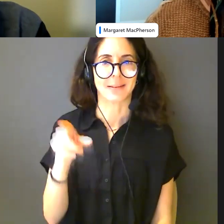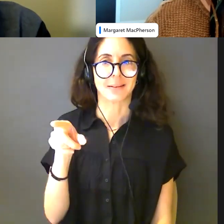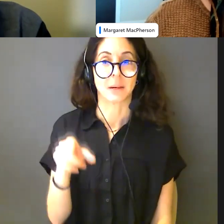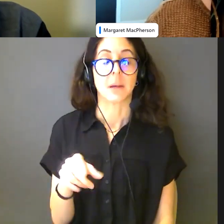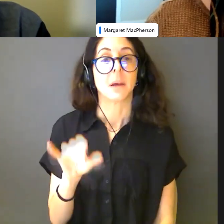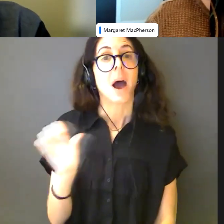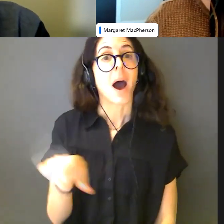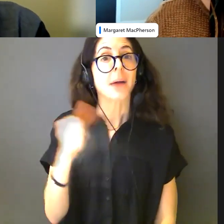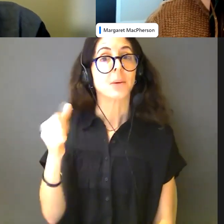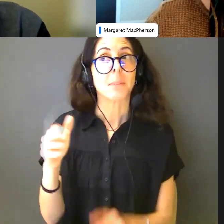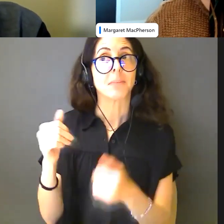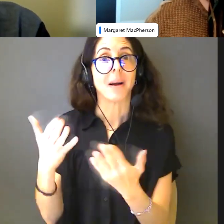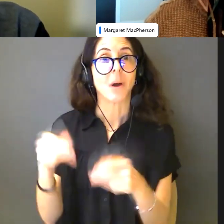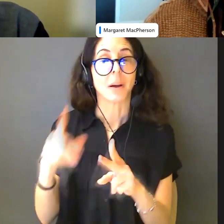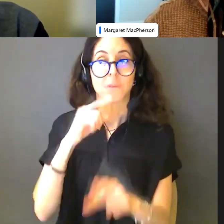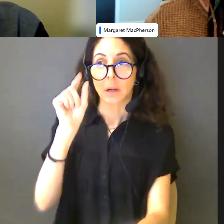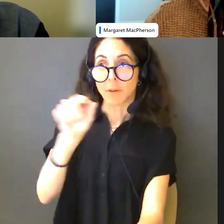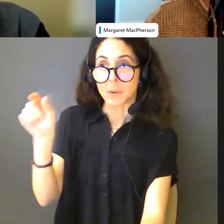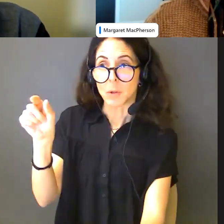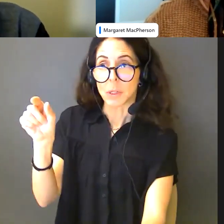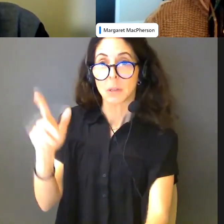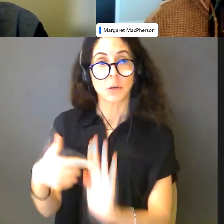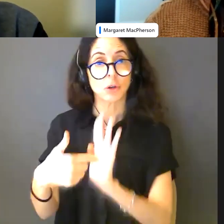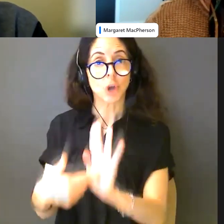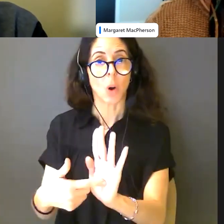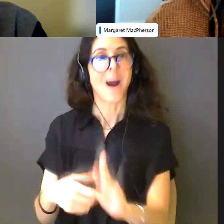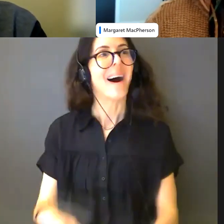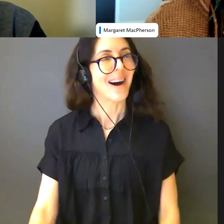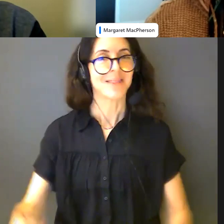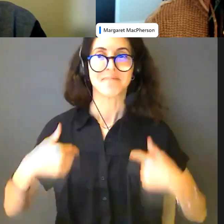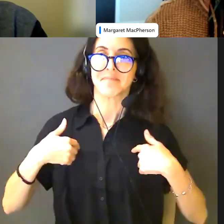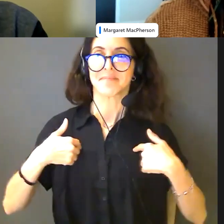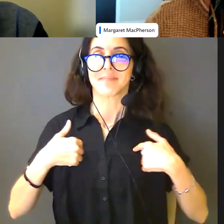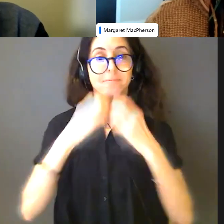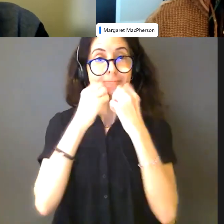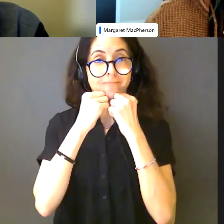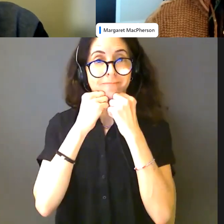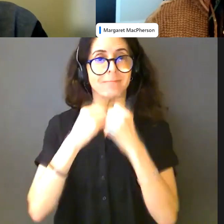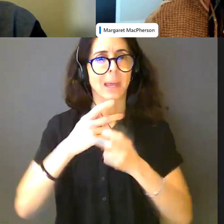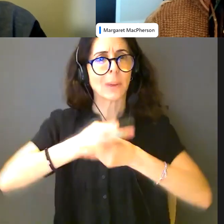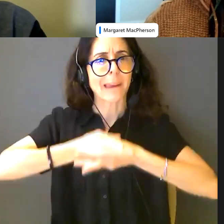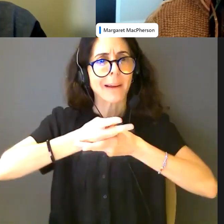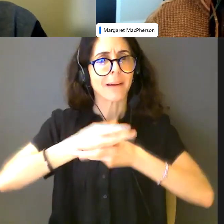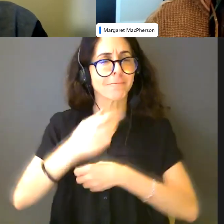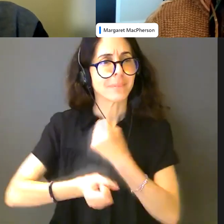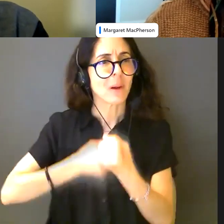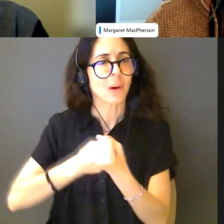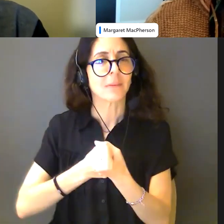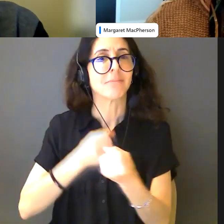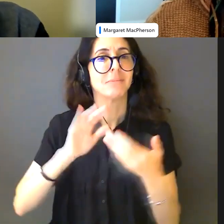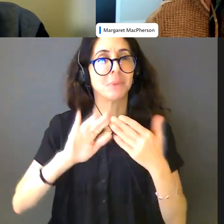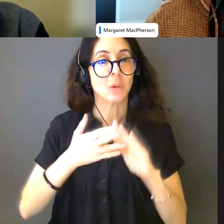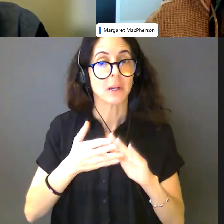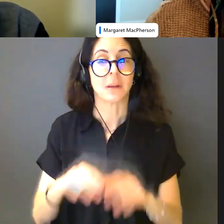It provides the opportunity for the government to be able to point out how they care and support the communities. It's built